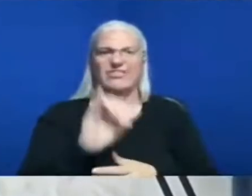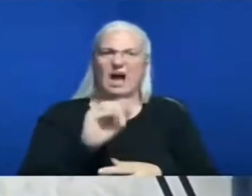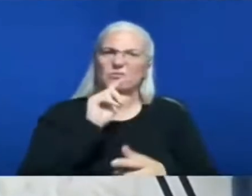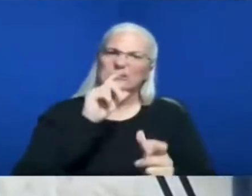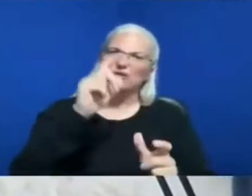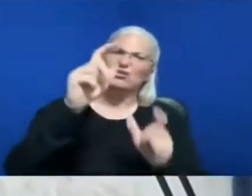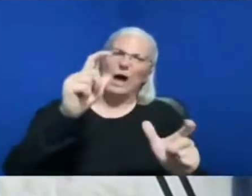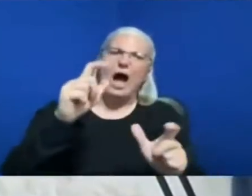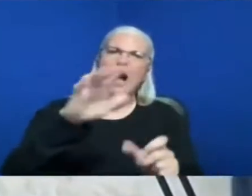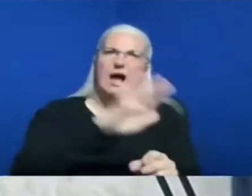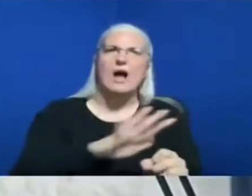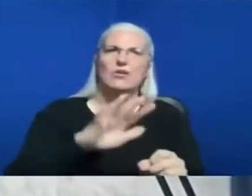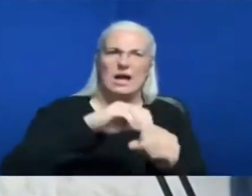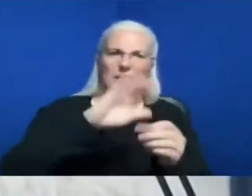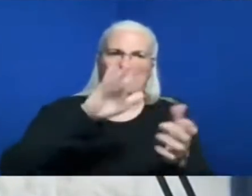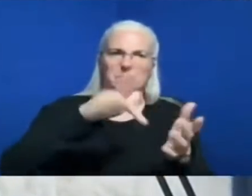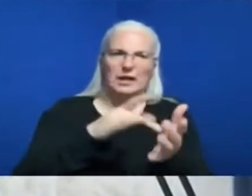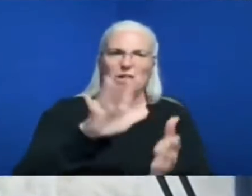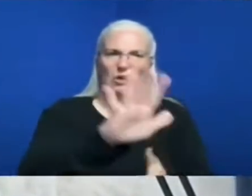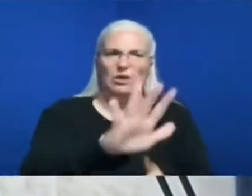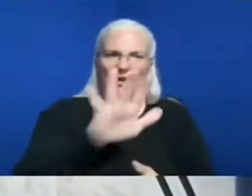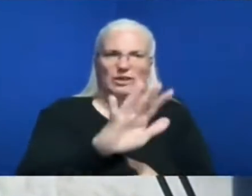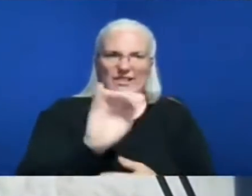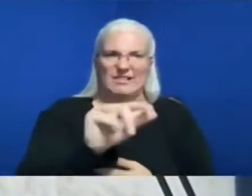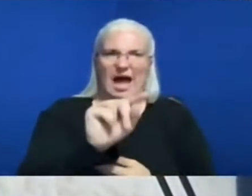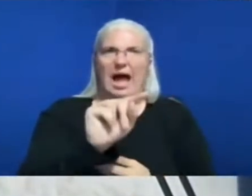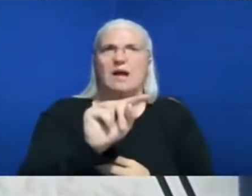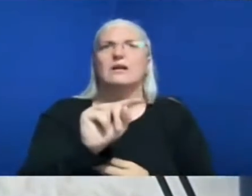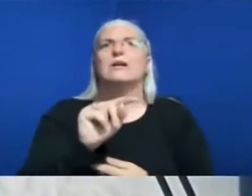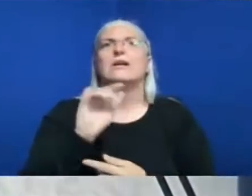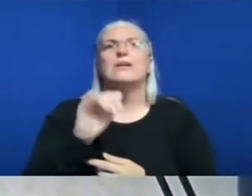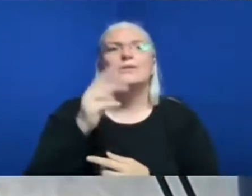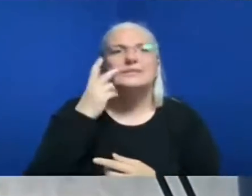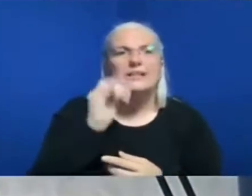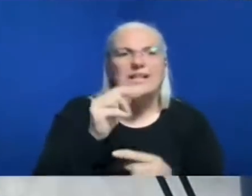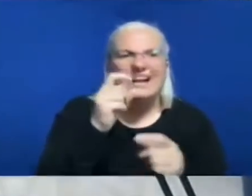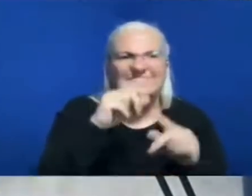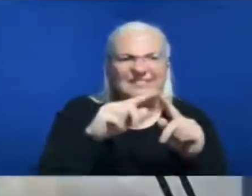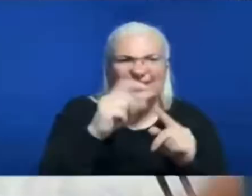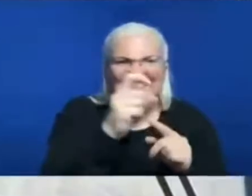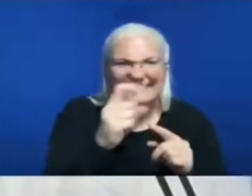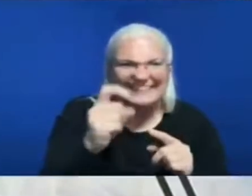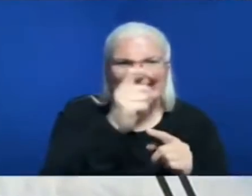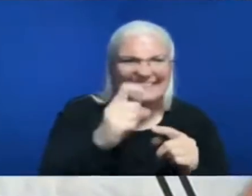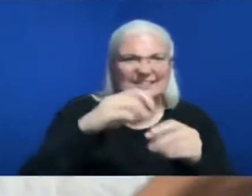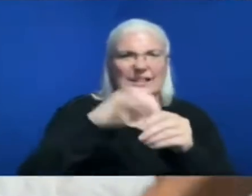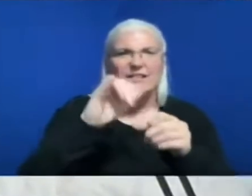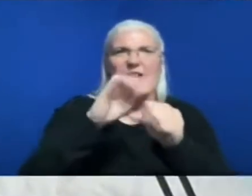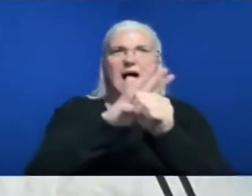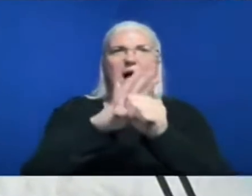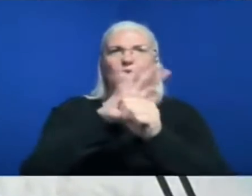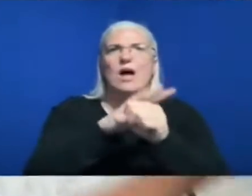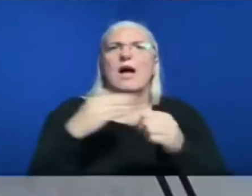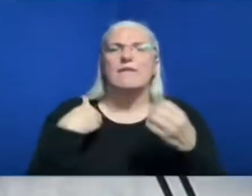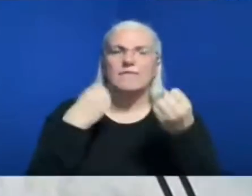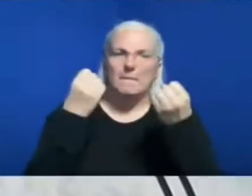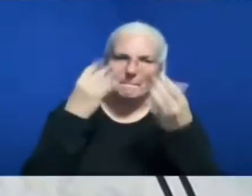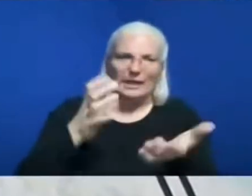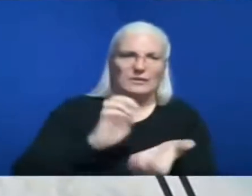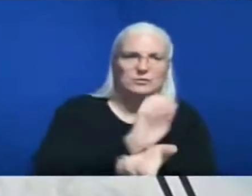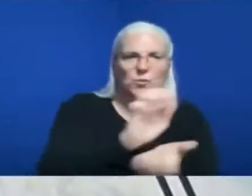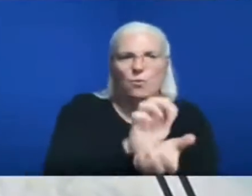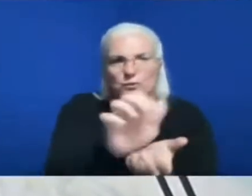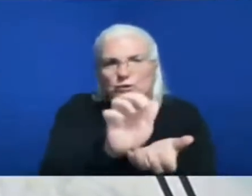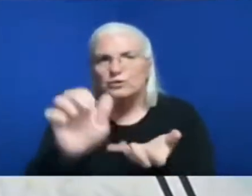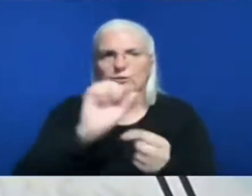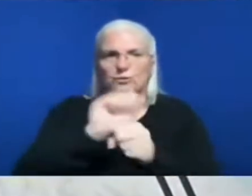that you see all the X's in around Taylorsville proper right here has multiple dozer lines that are around it. They continue to improve those lines in the event